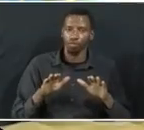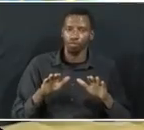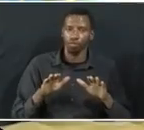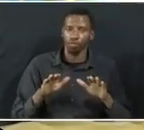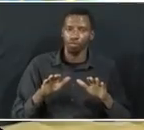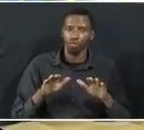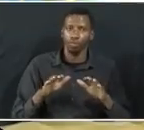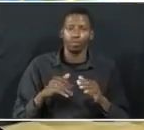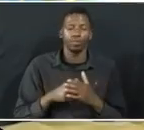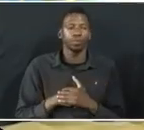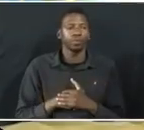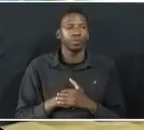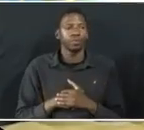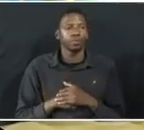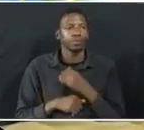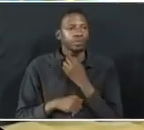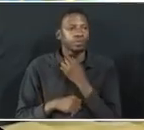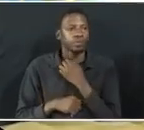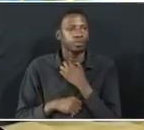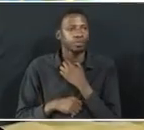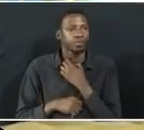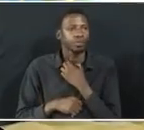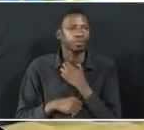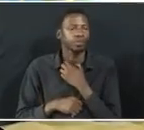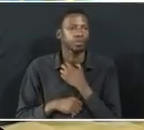That boy you're raising,